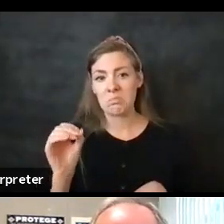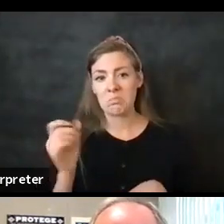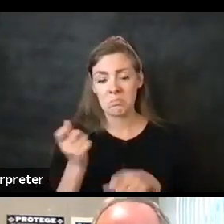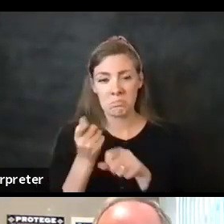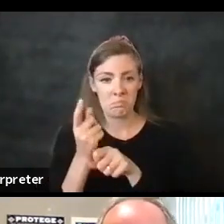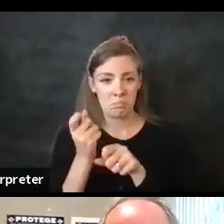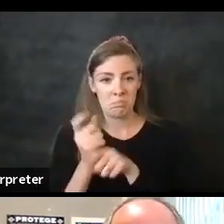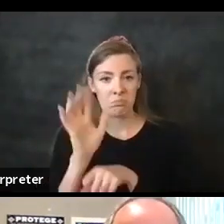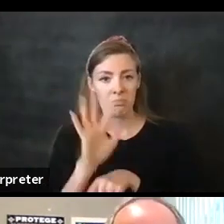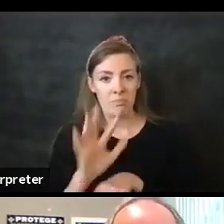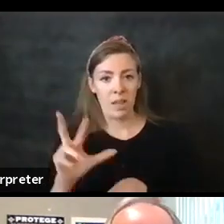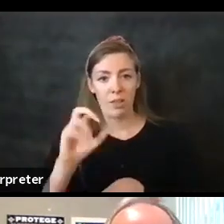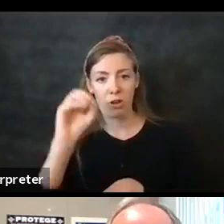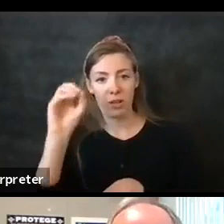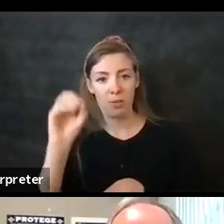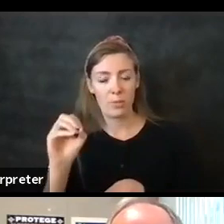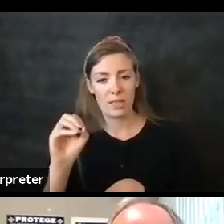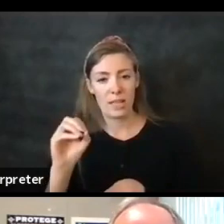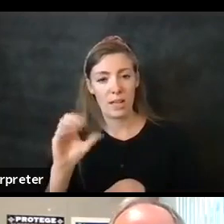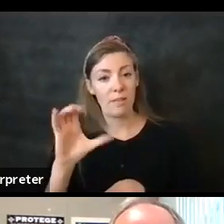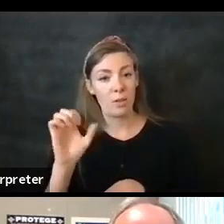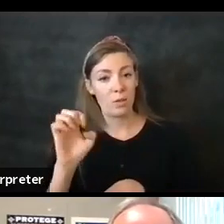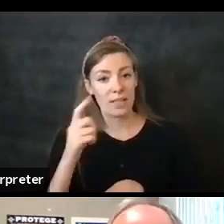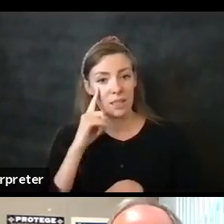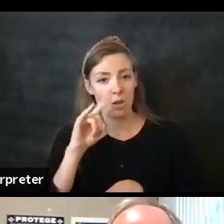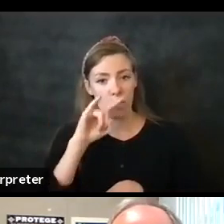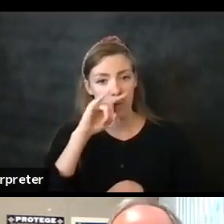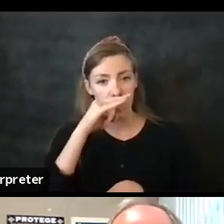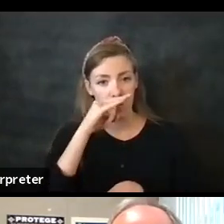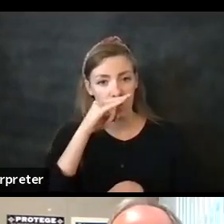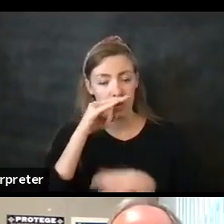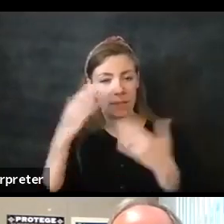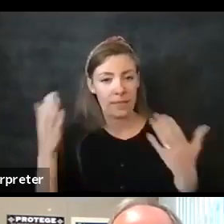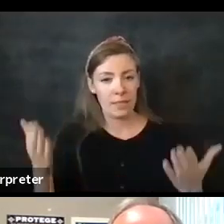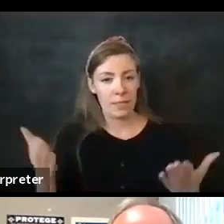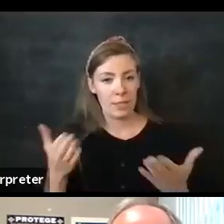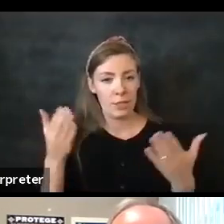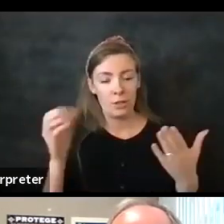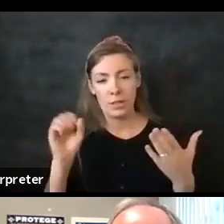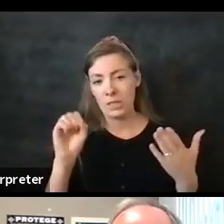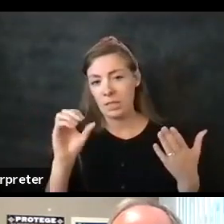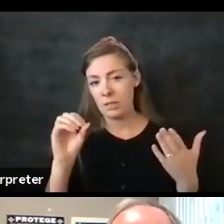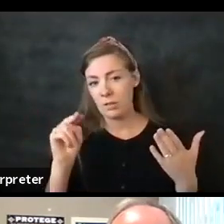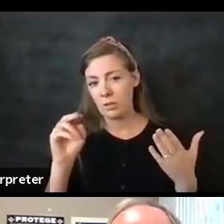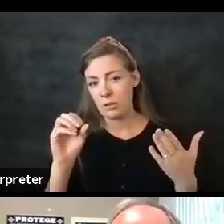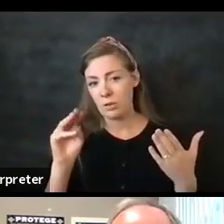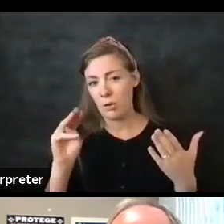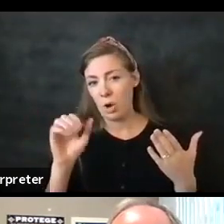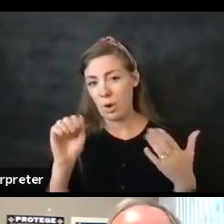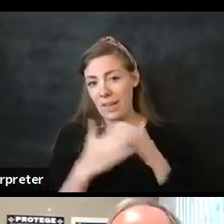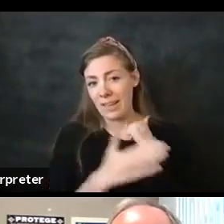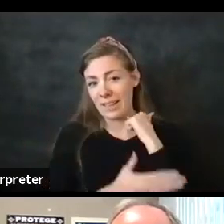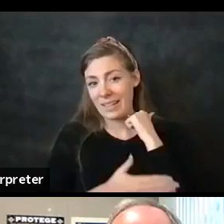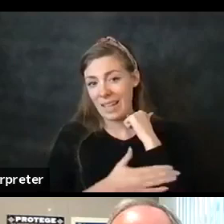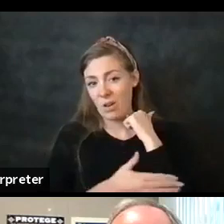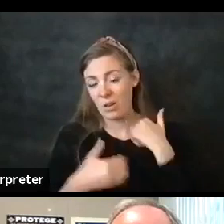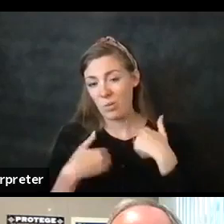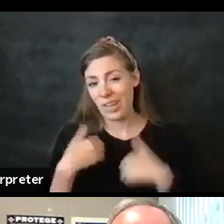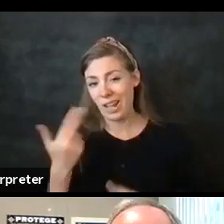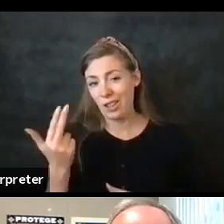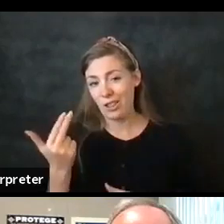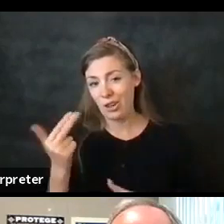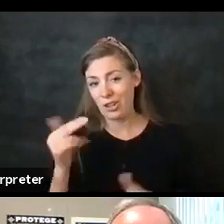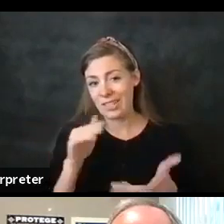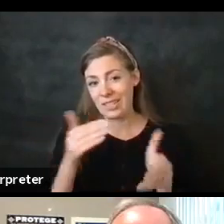30% of those cases are among kids. Here in Sonoma County, there were 13 deaths